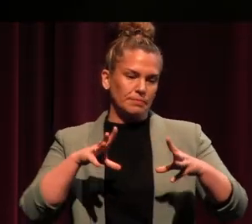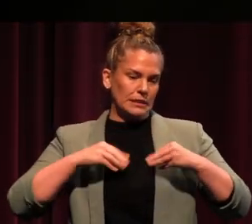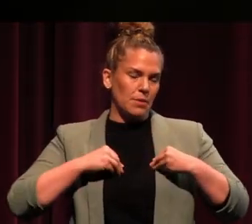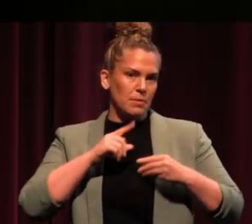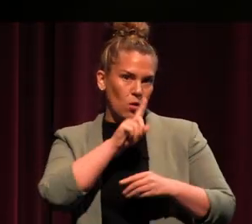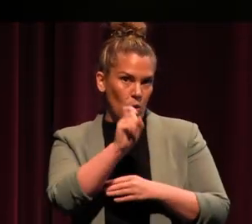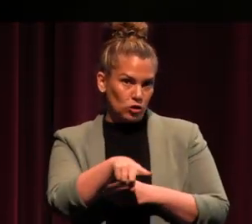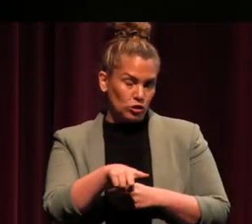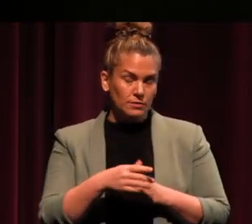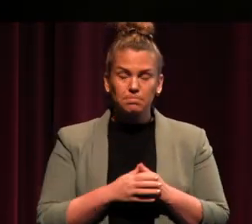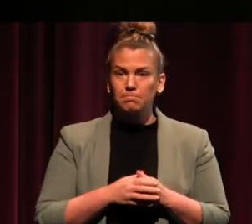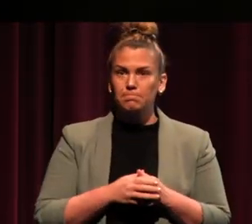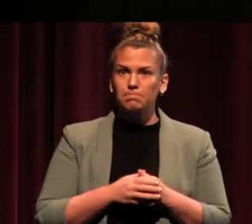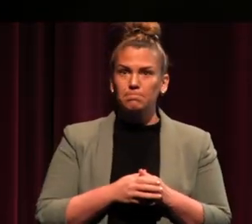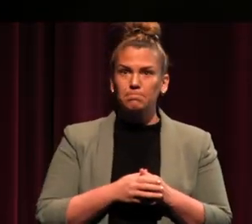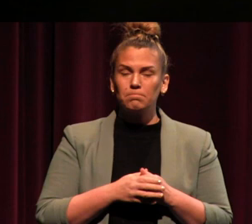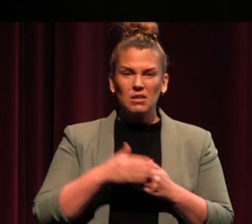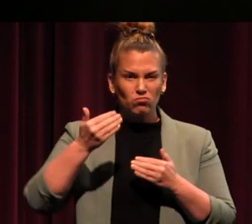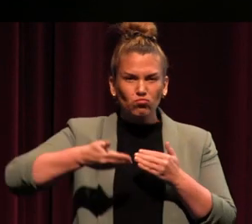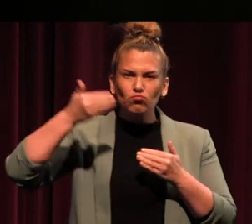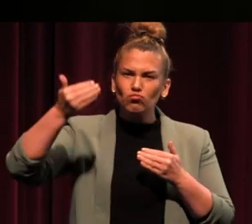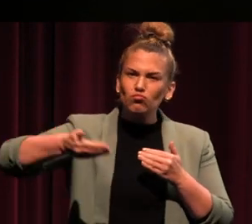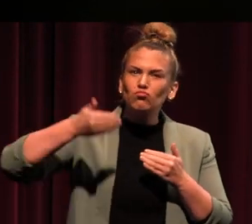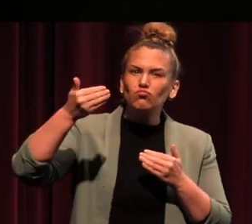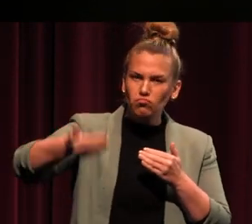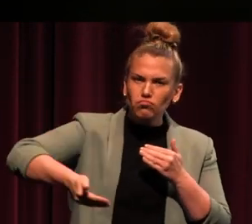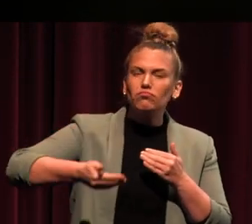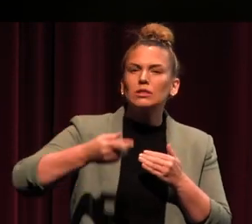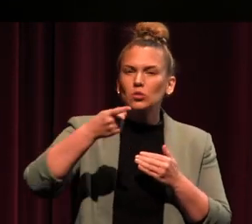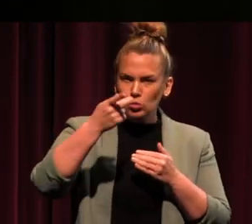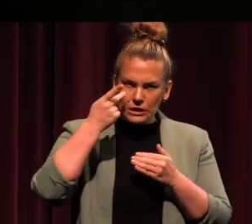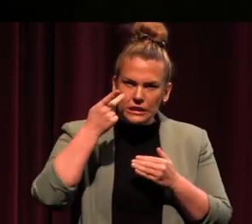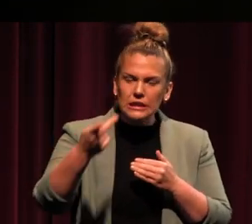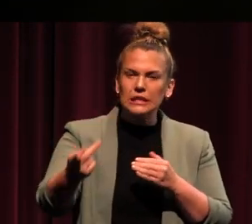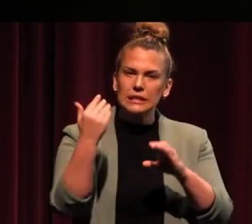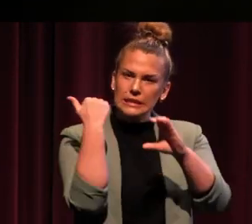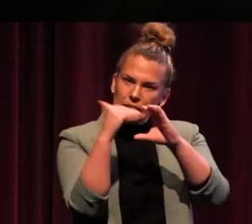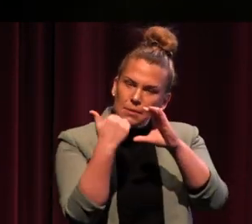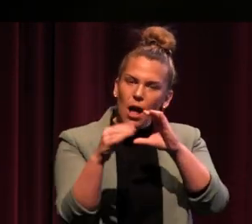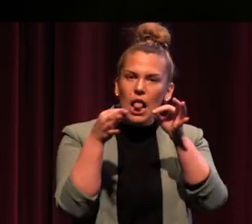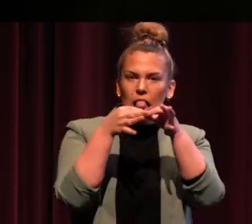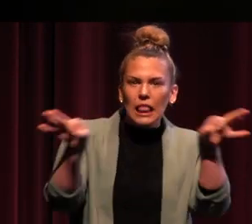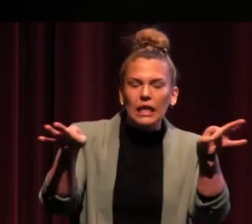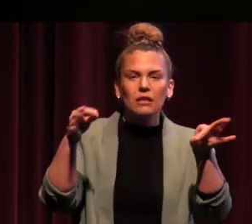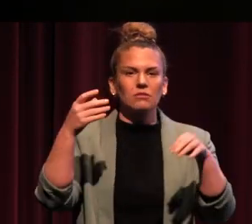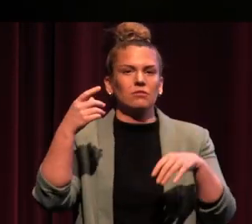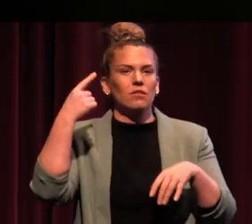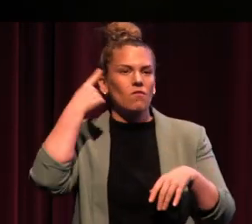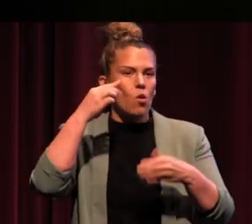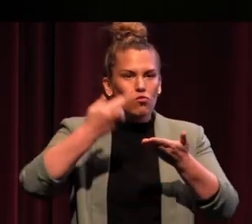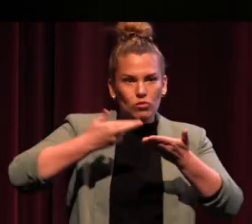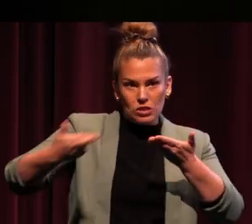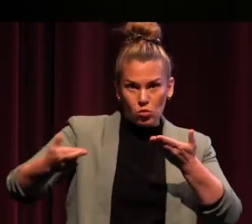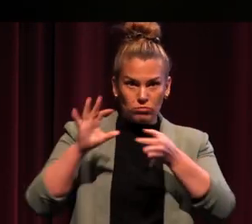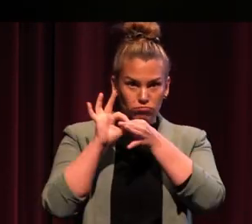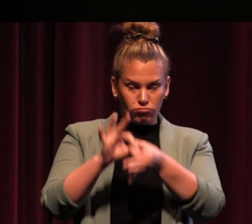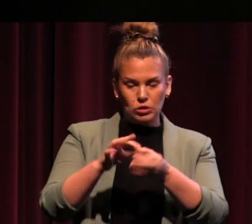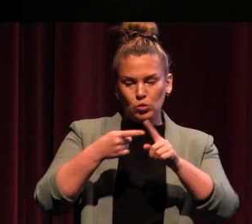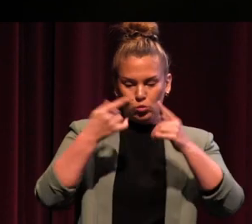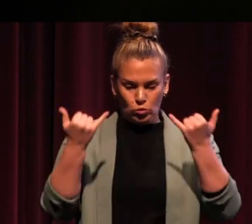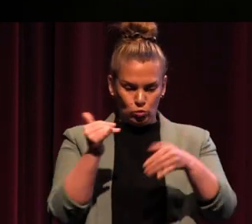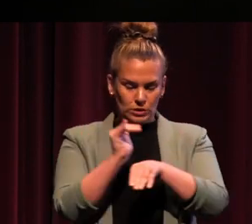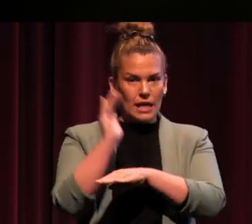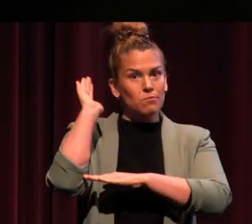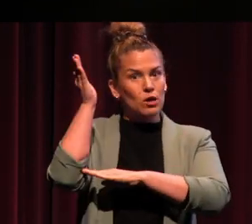In the coming days, we will be sending you an email with a link and resources to tonight's presentation, so keep an eye out for